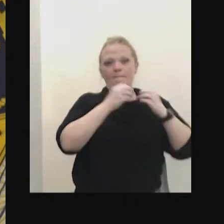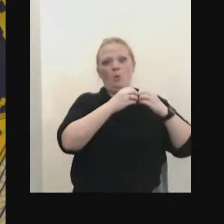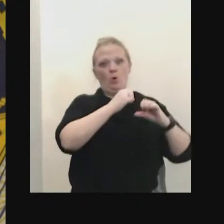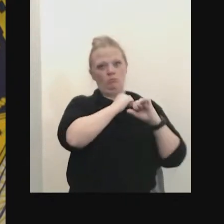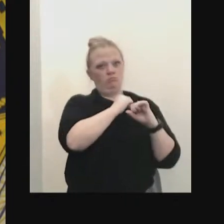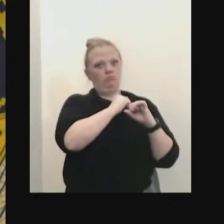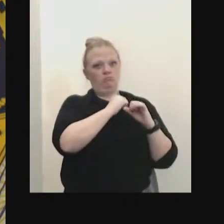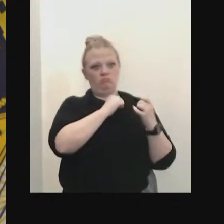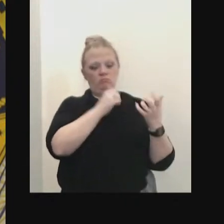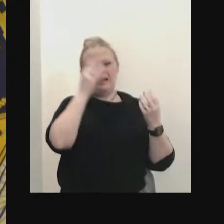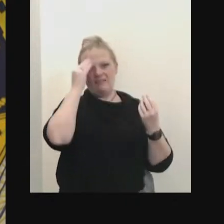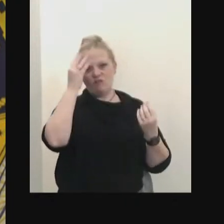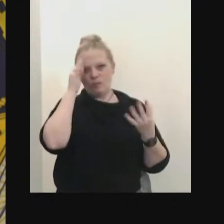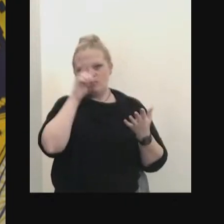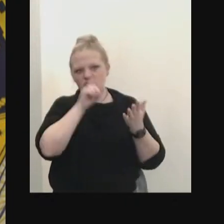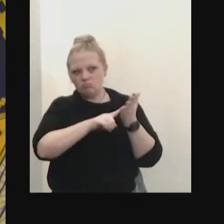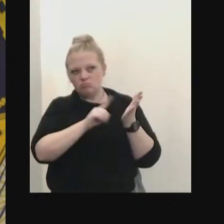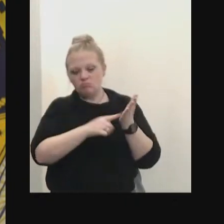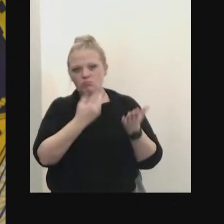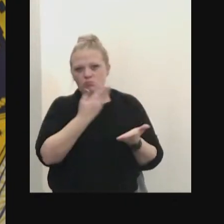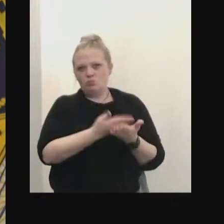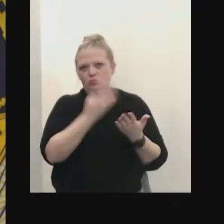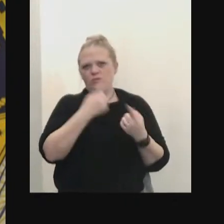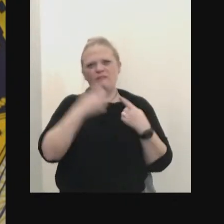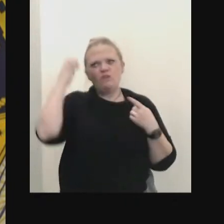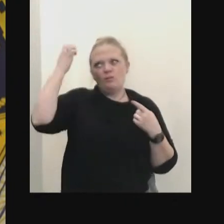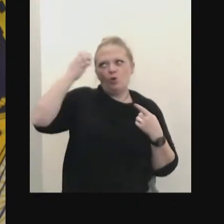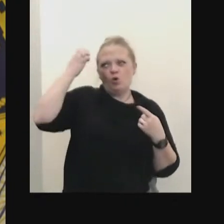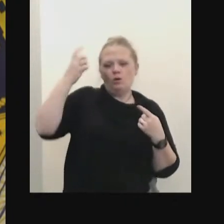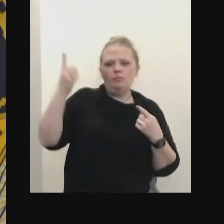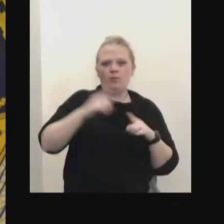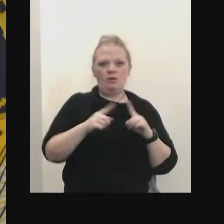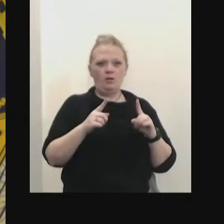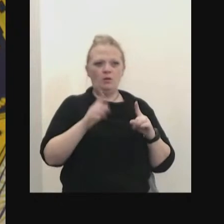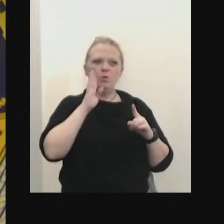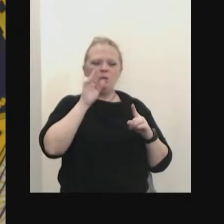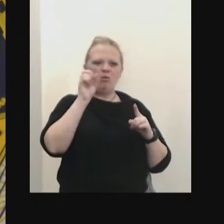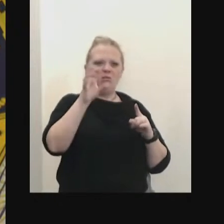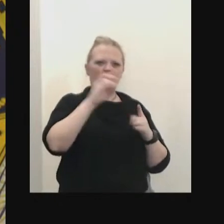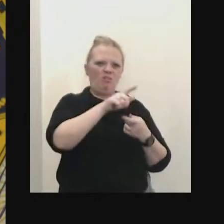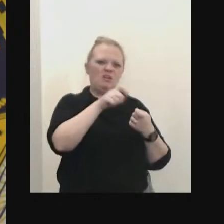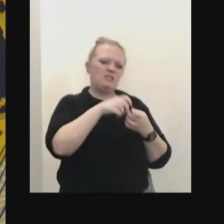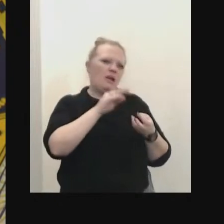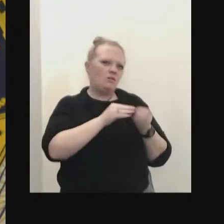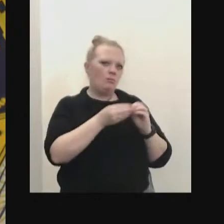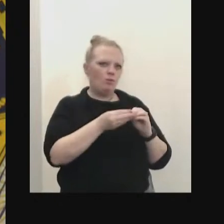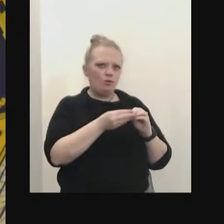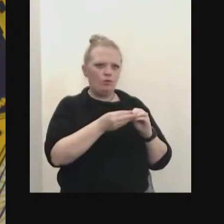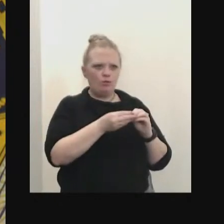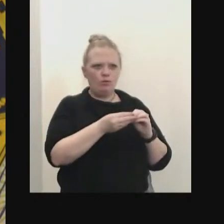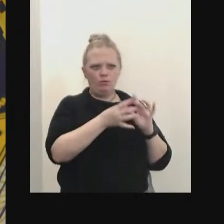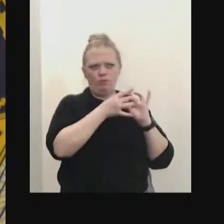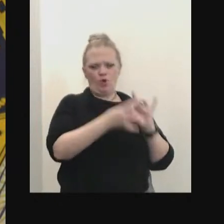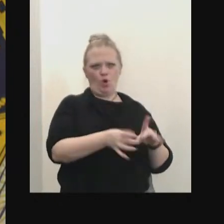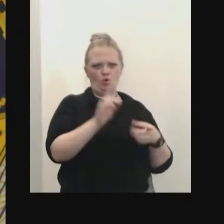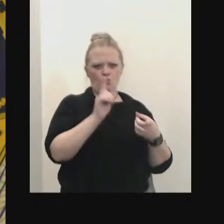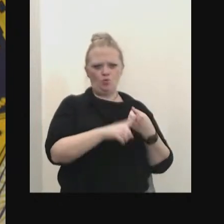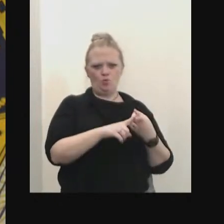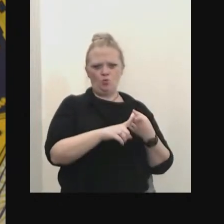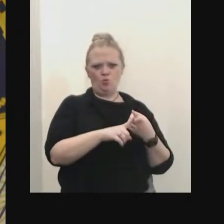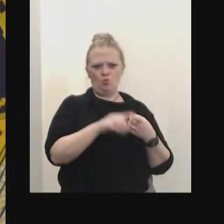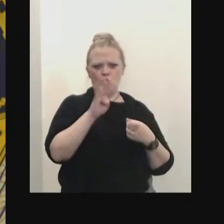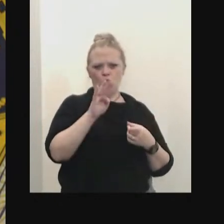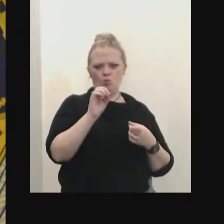shows, especially coming out of Europe. But we'll get you the exact number with regards to those that are